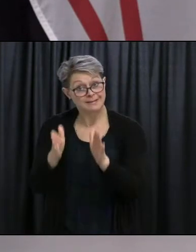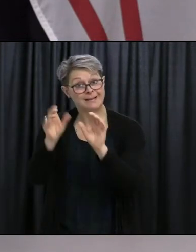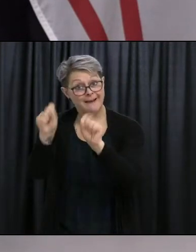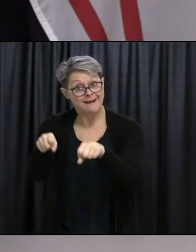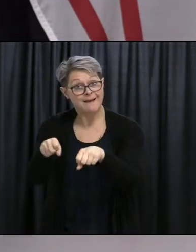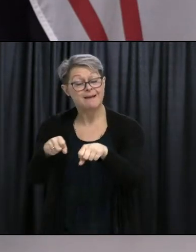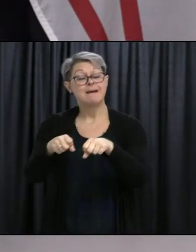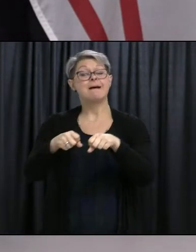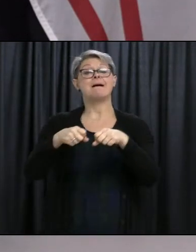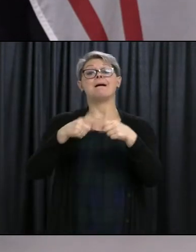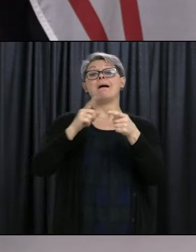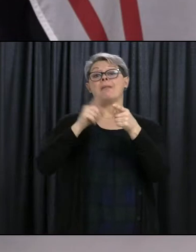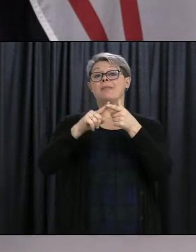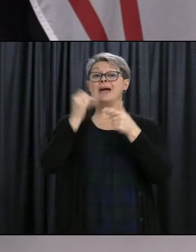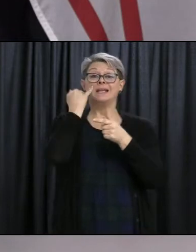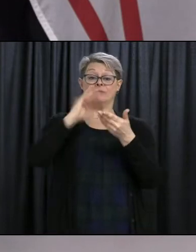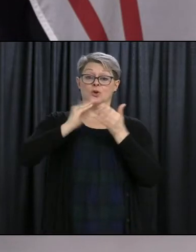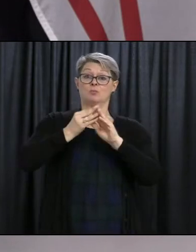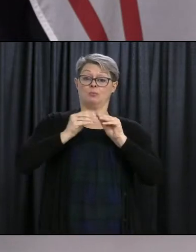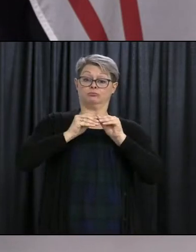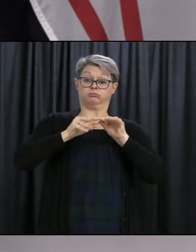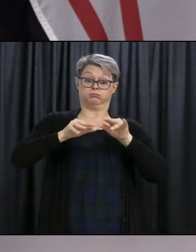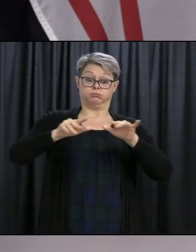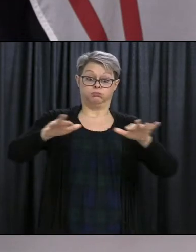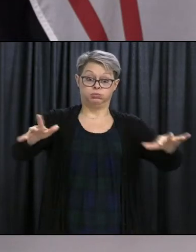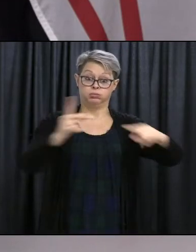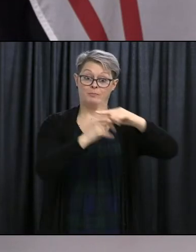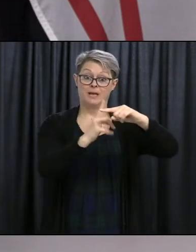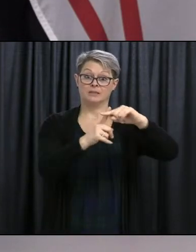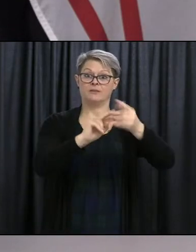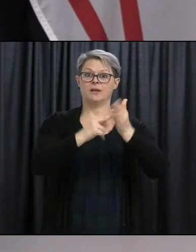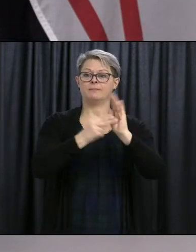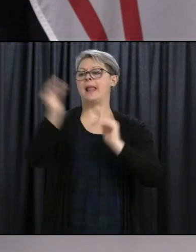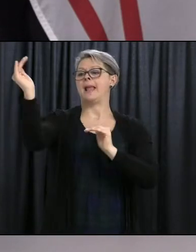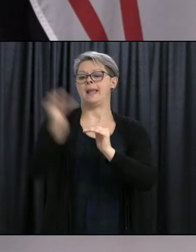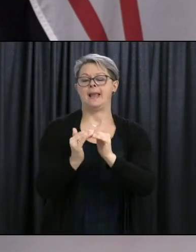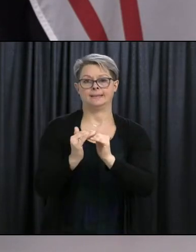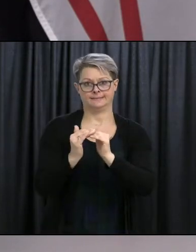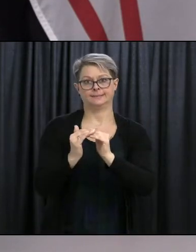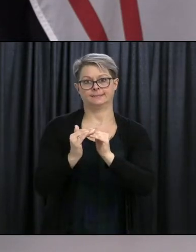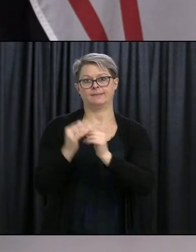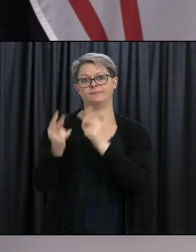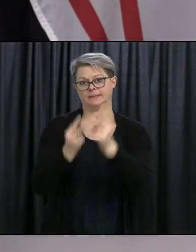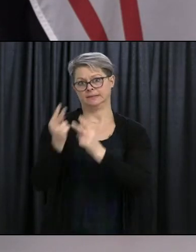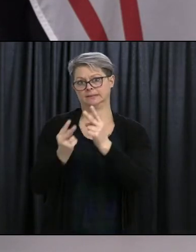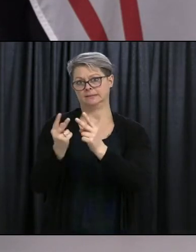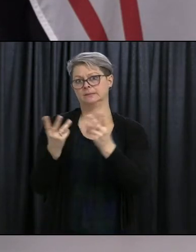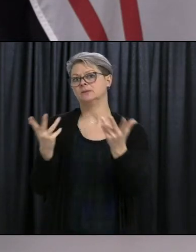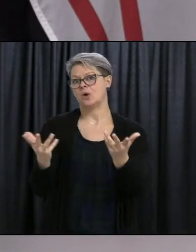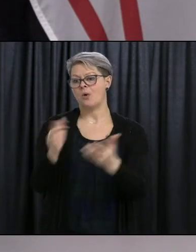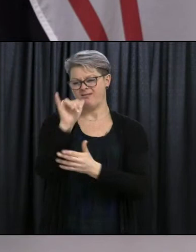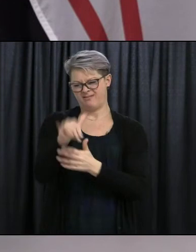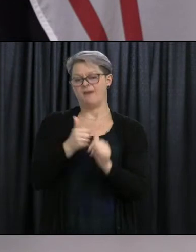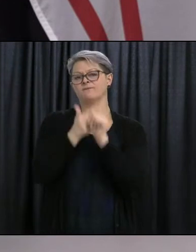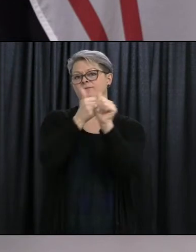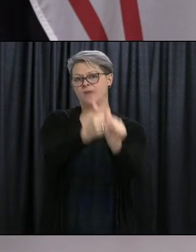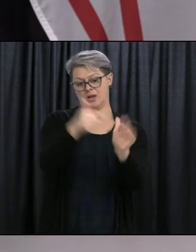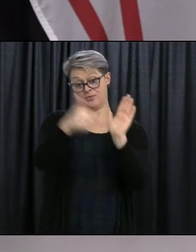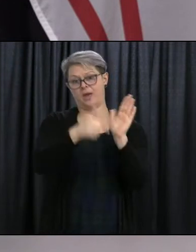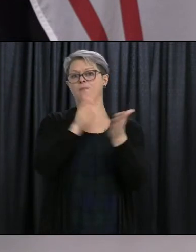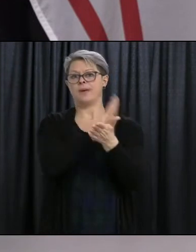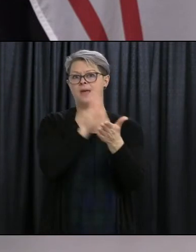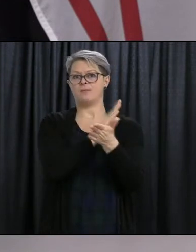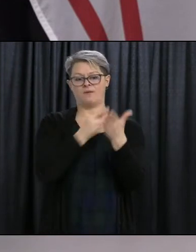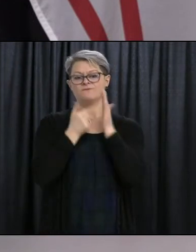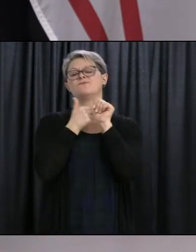as community transmission increased, that we would be able to increase measures. So we are using that document. We are